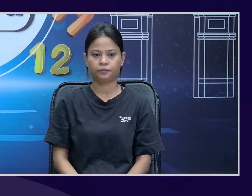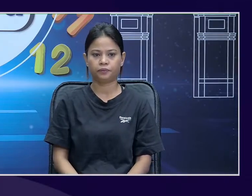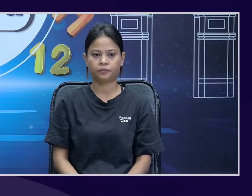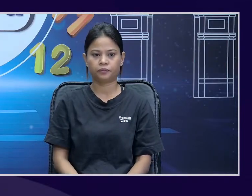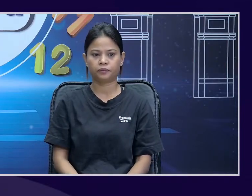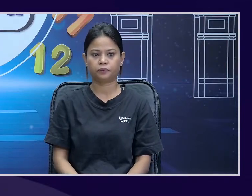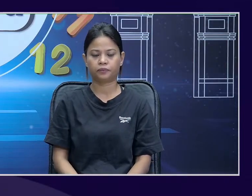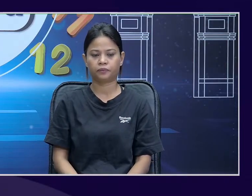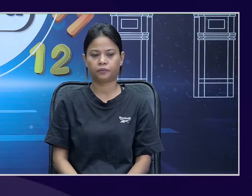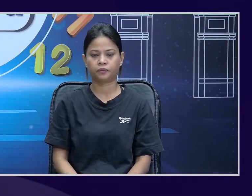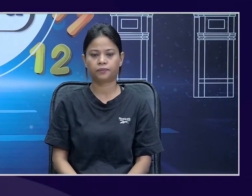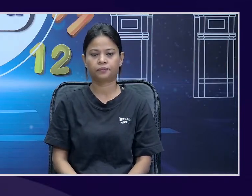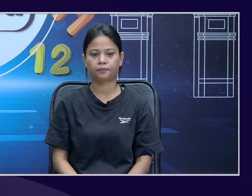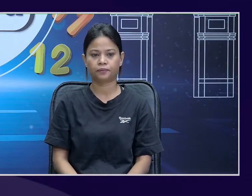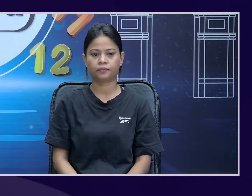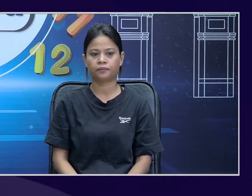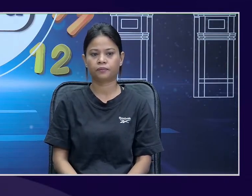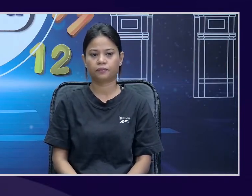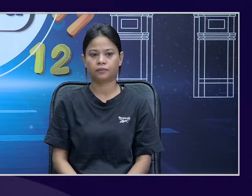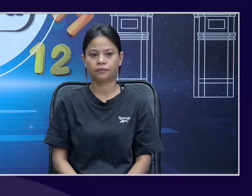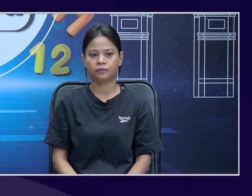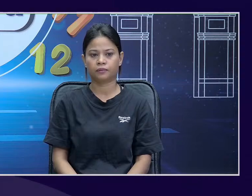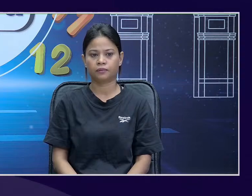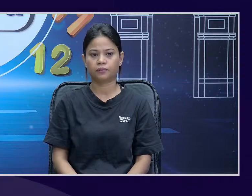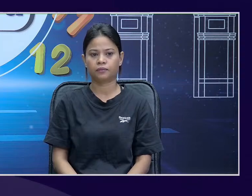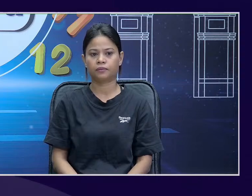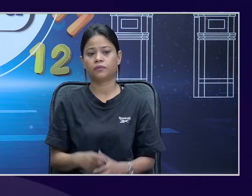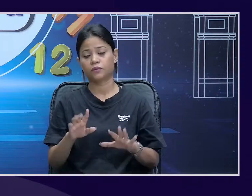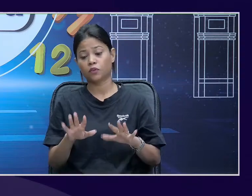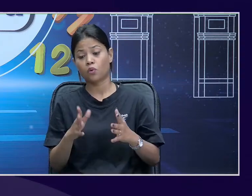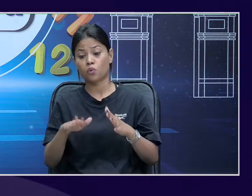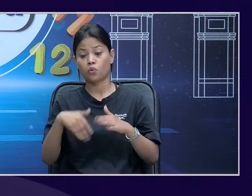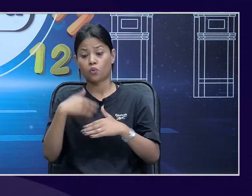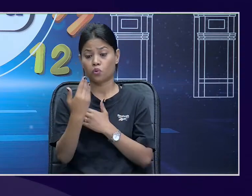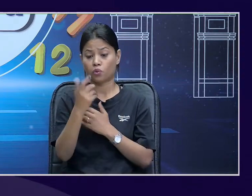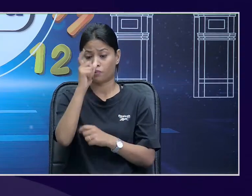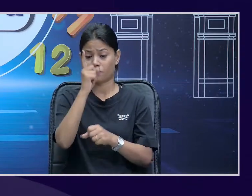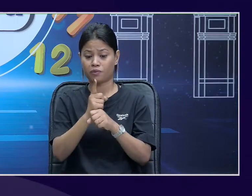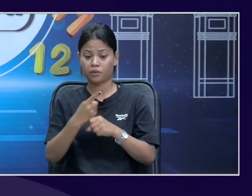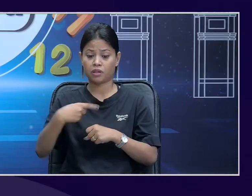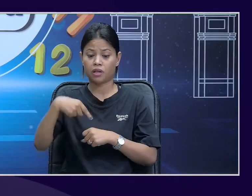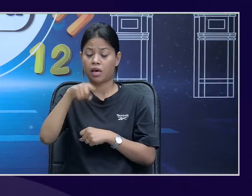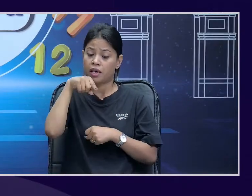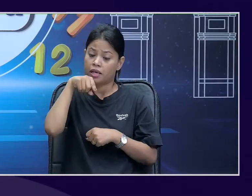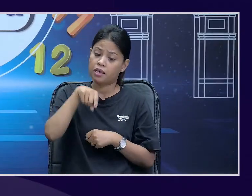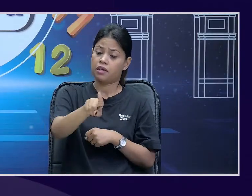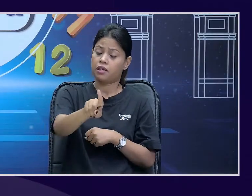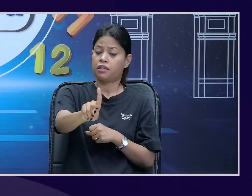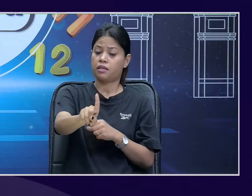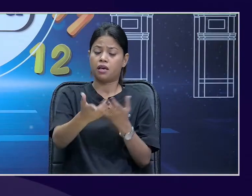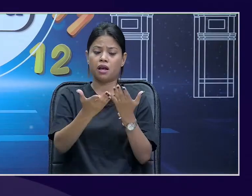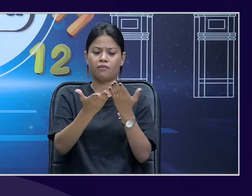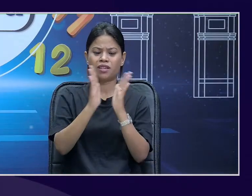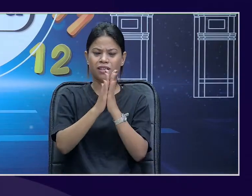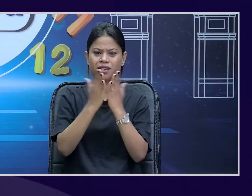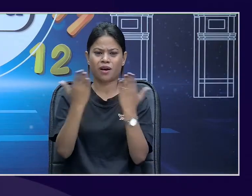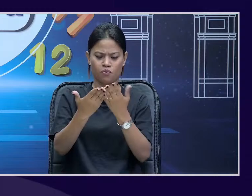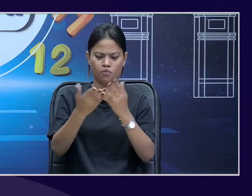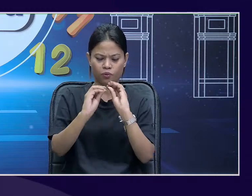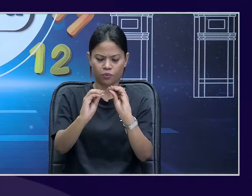this borderline. Then we can almost adjust and do as per the regular syllabus. But those